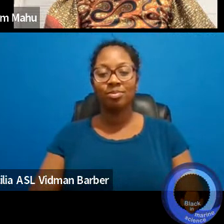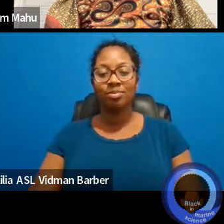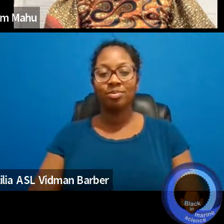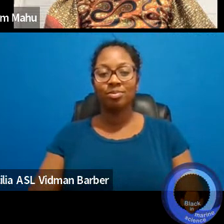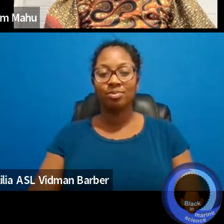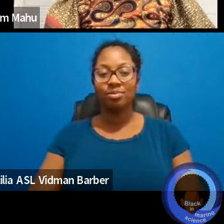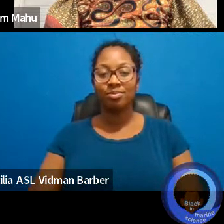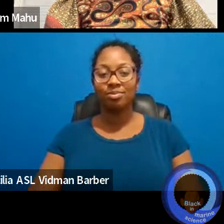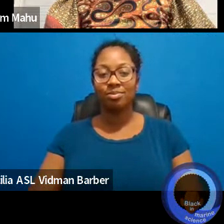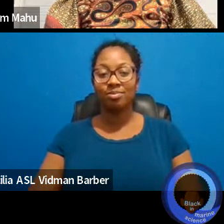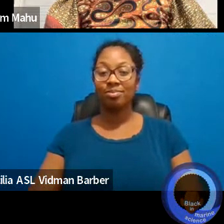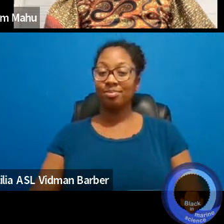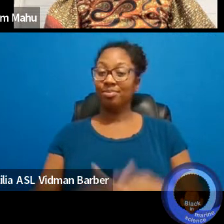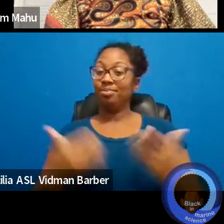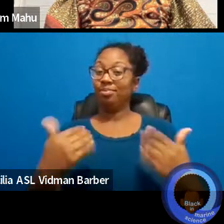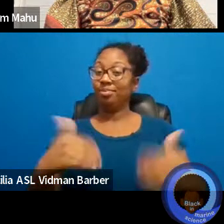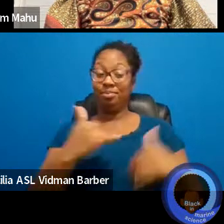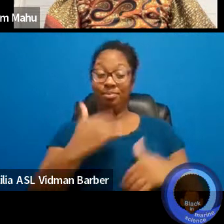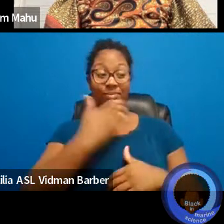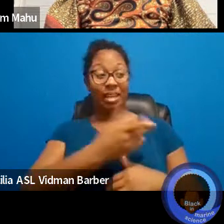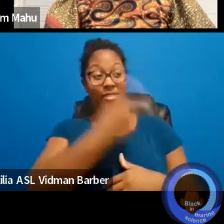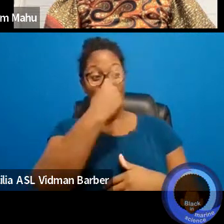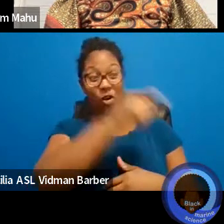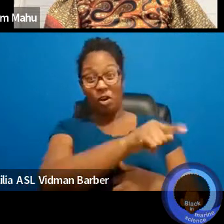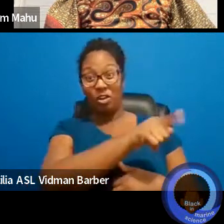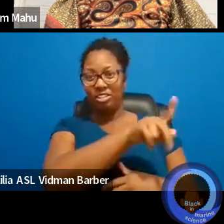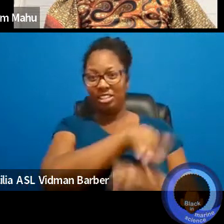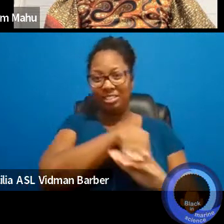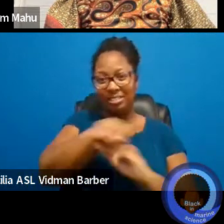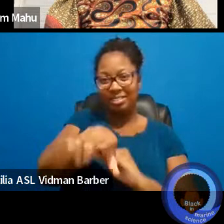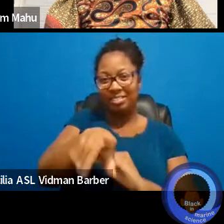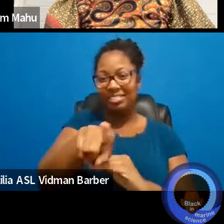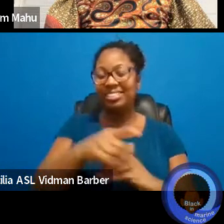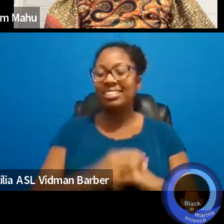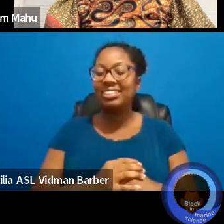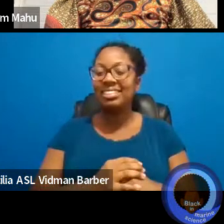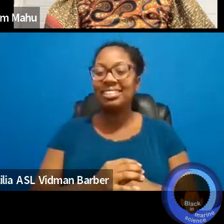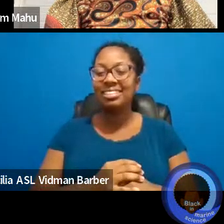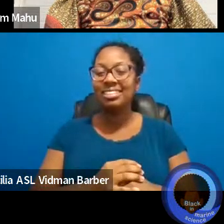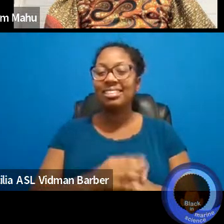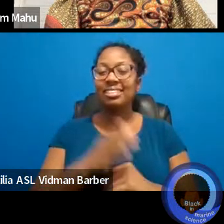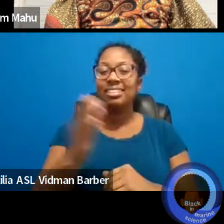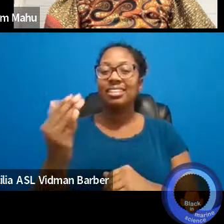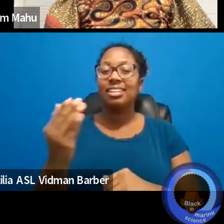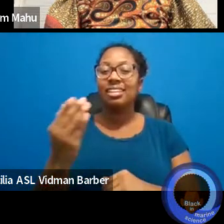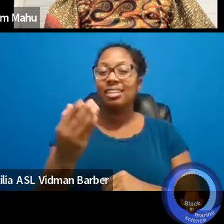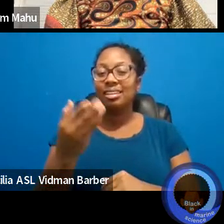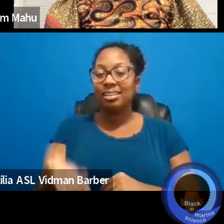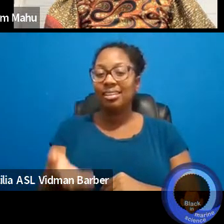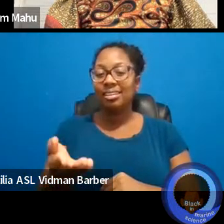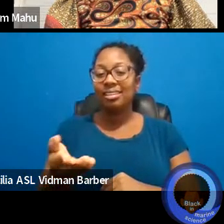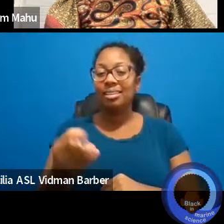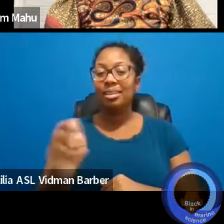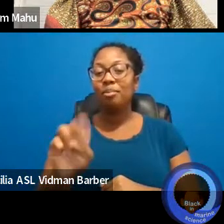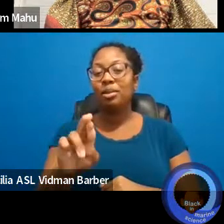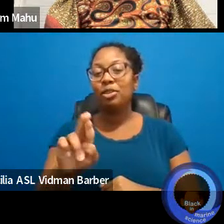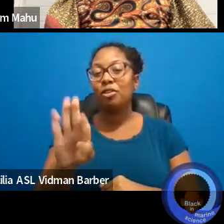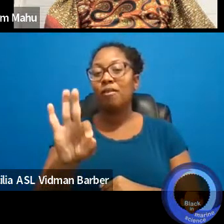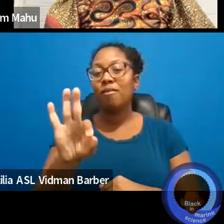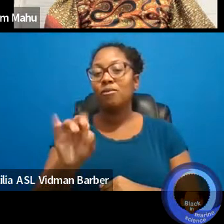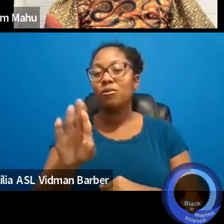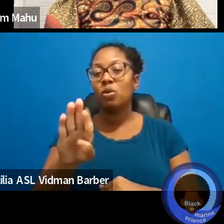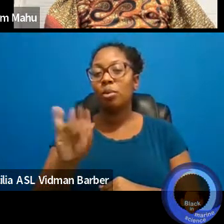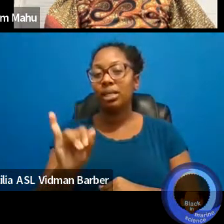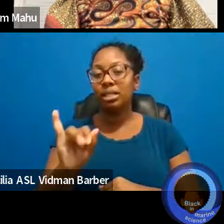Thanks to her for giving you that inspiration. Mr. Forbi, what was your inspiration to into the field of marine